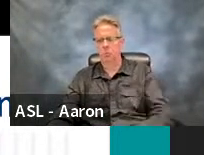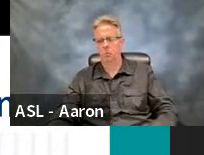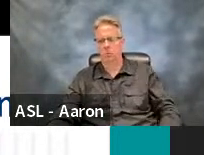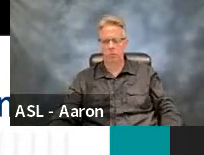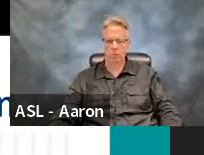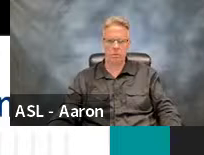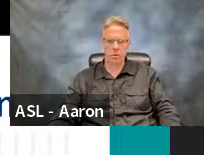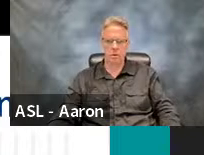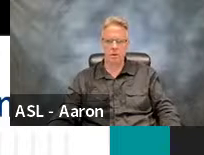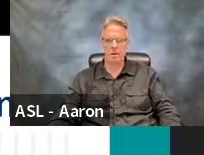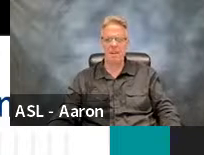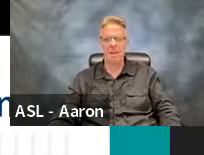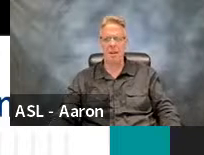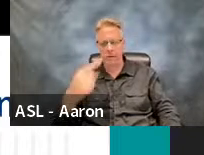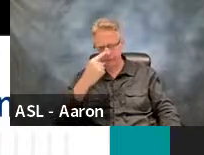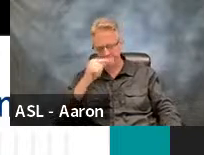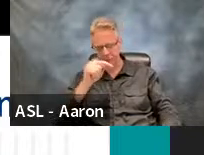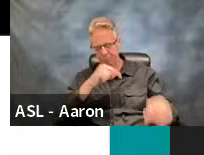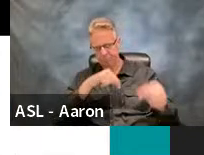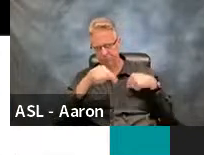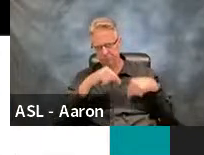Can you flip to the previous slide?